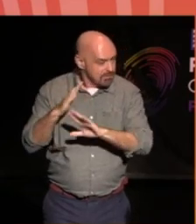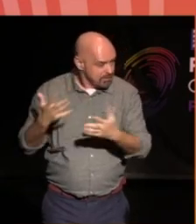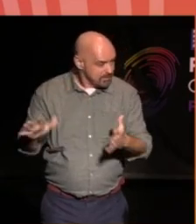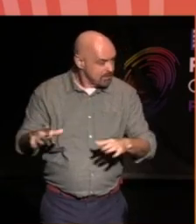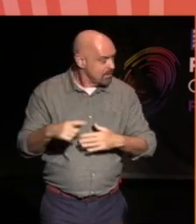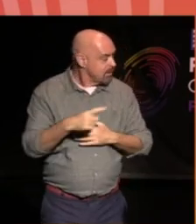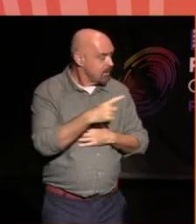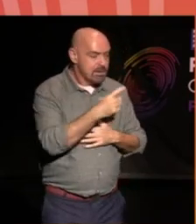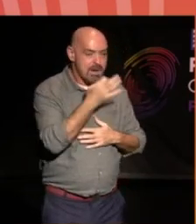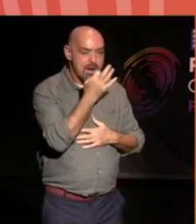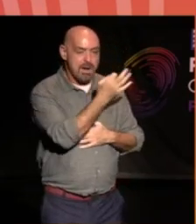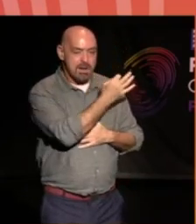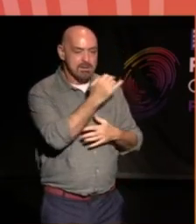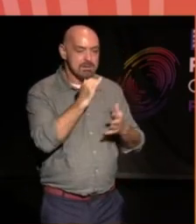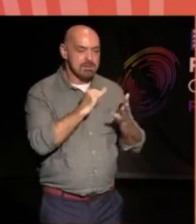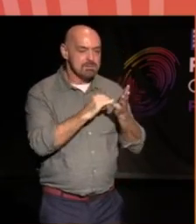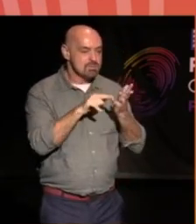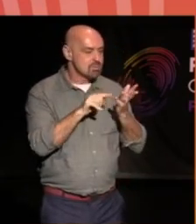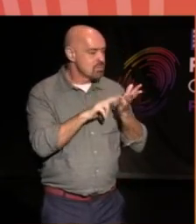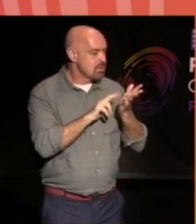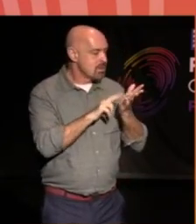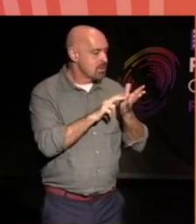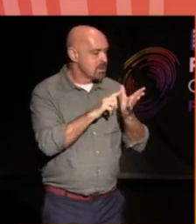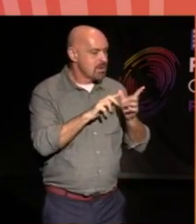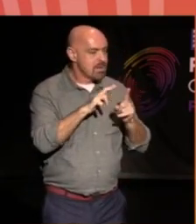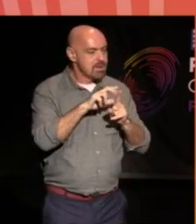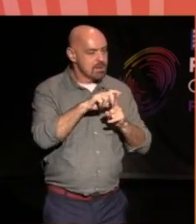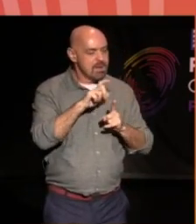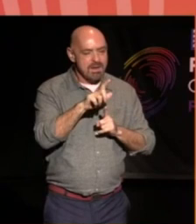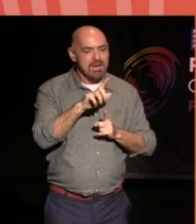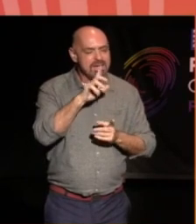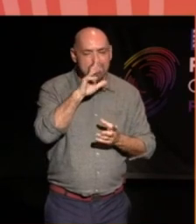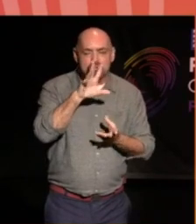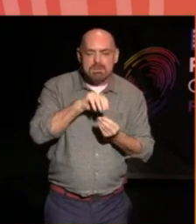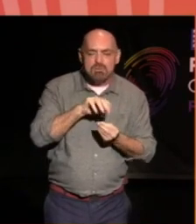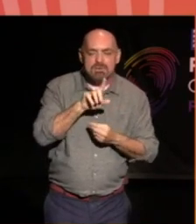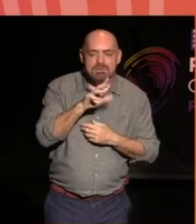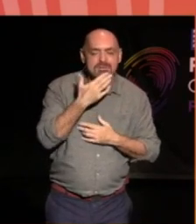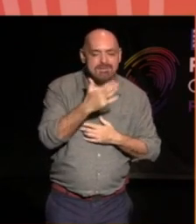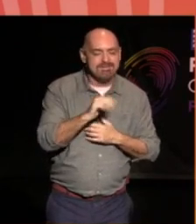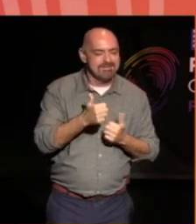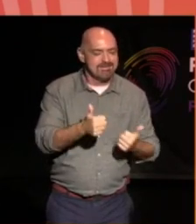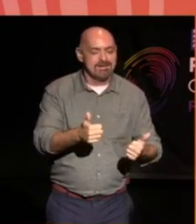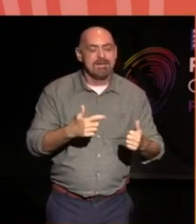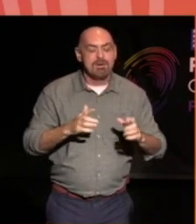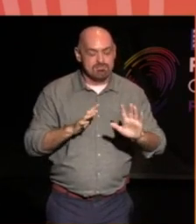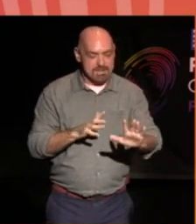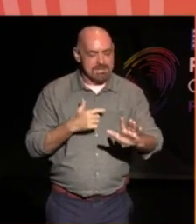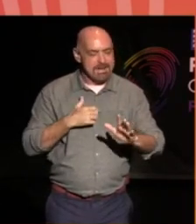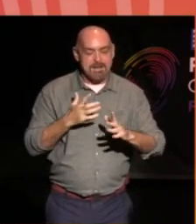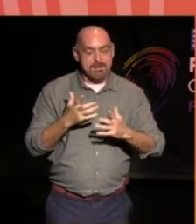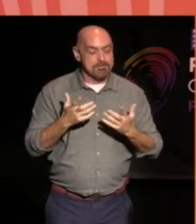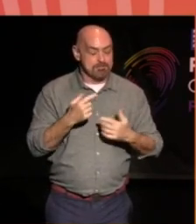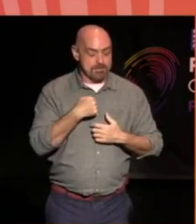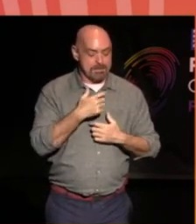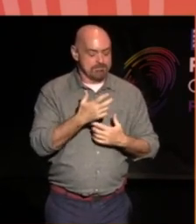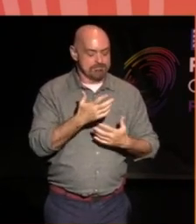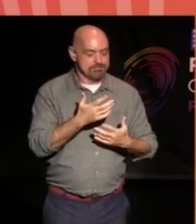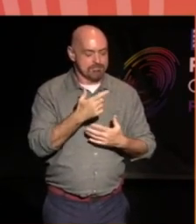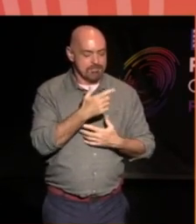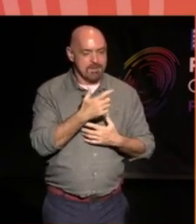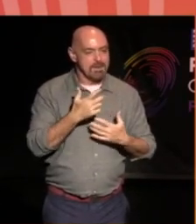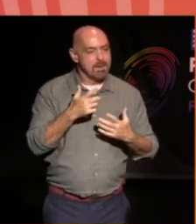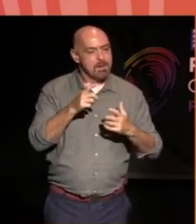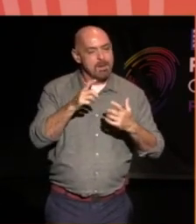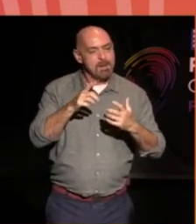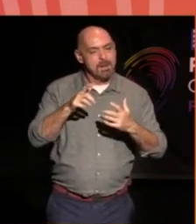So Nund, did you catch that question? Could you just summarize it for me, please? Well, as I understand it, it's really how much are